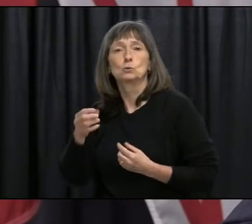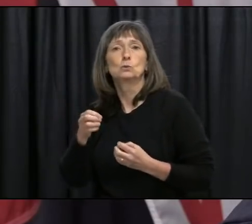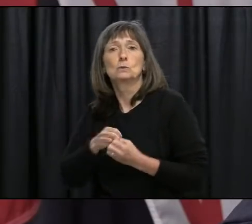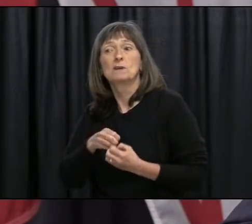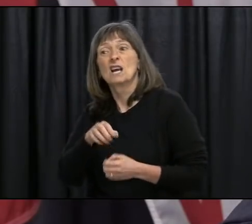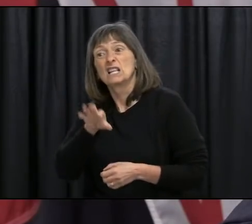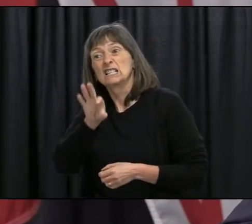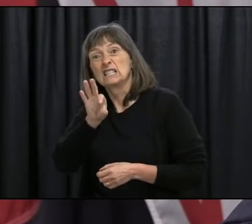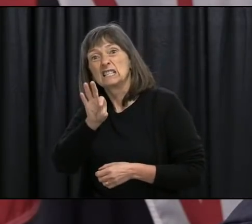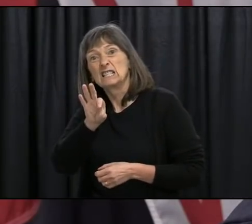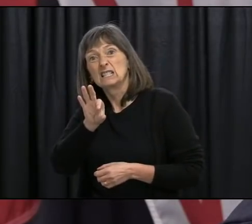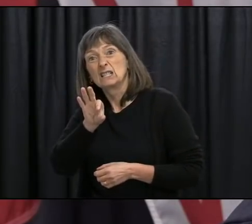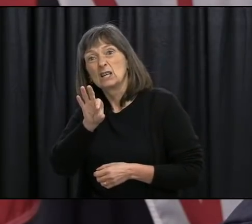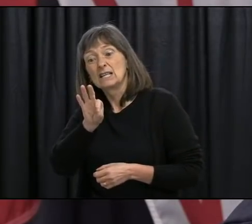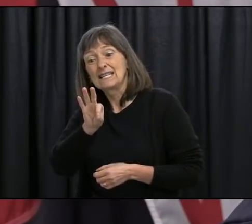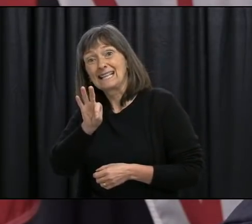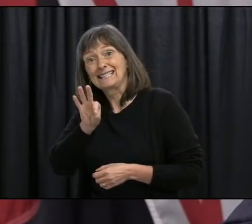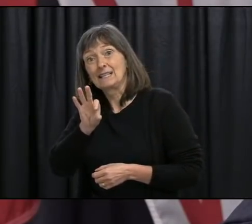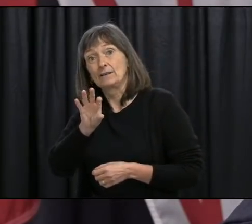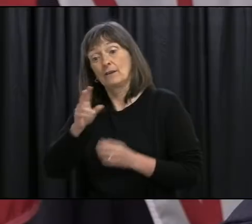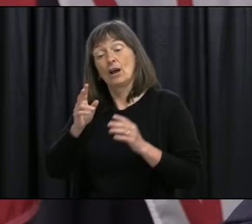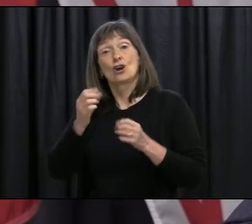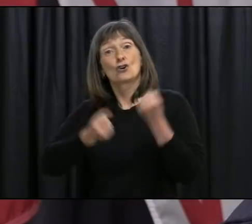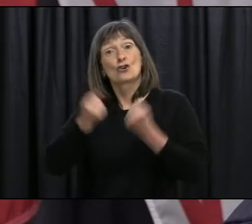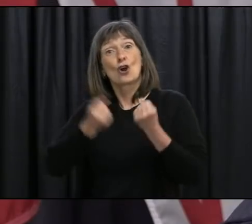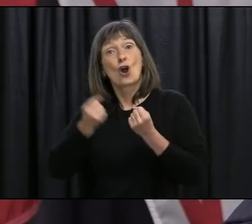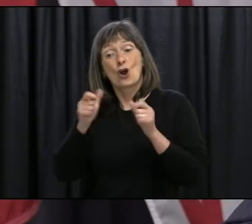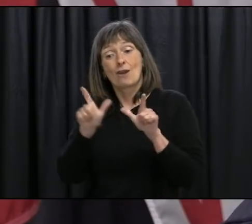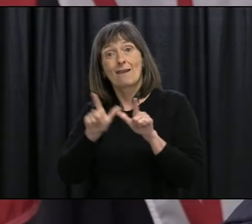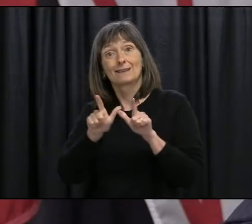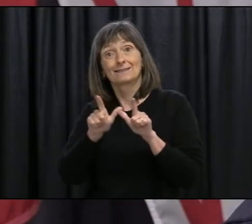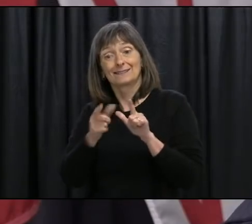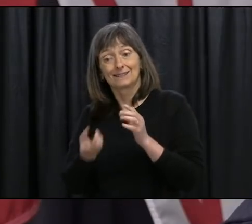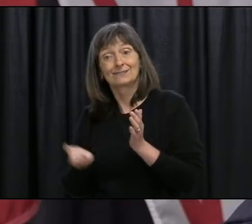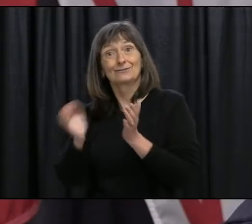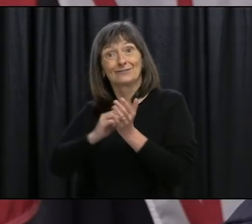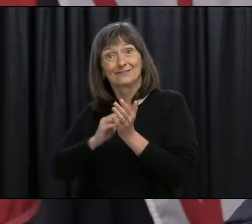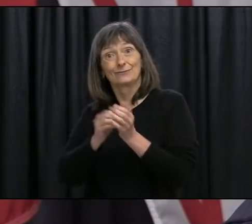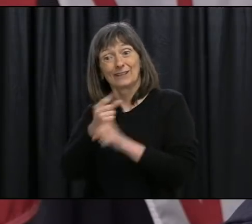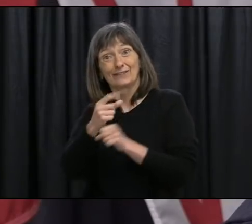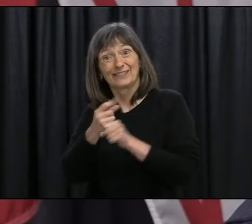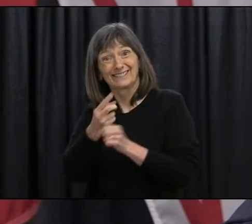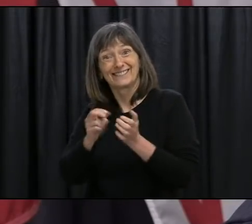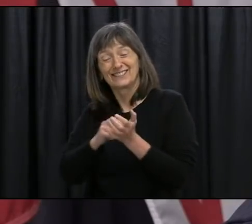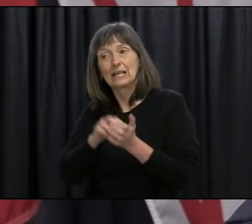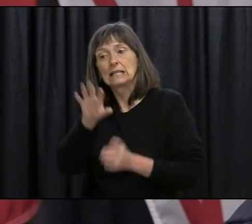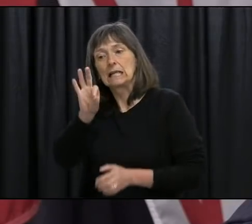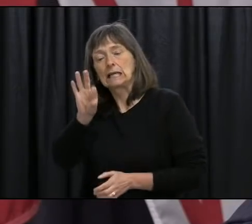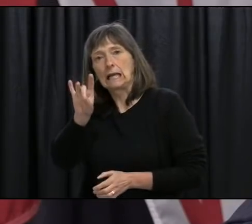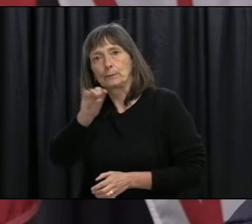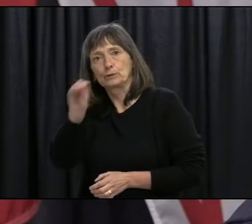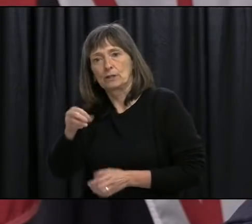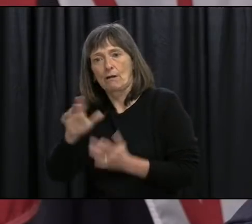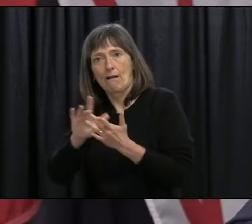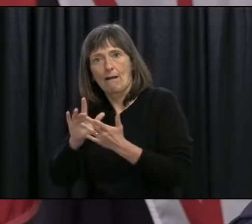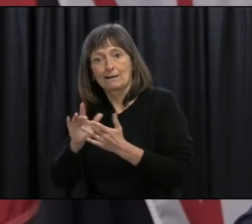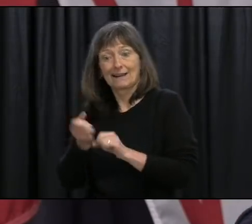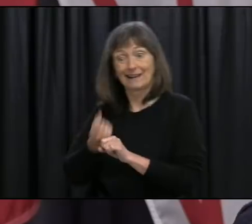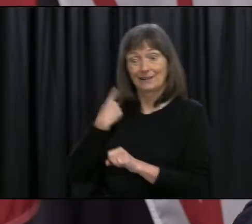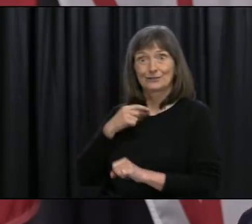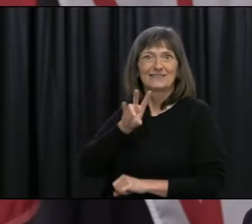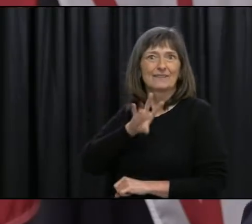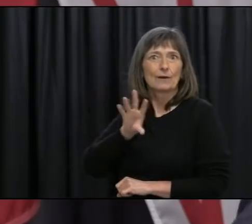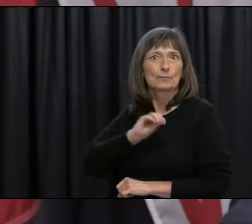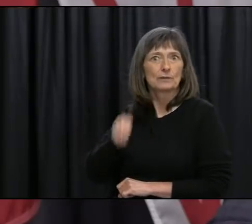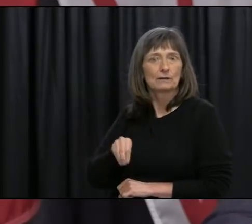than 98% of the vehicle renewals have been conducted online. If you compare that to last year it was at